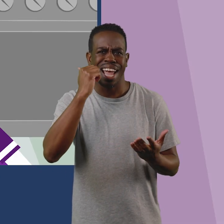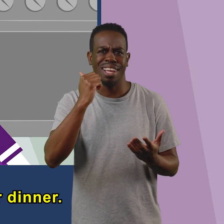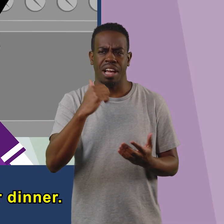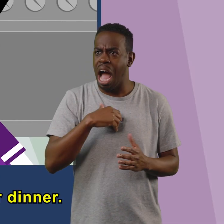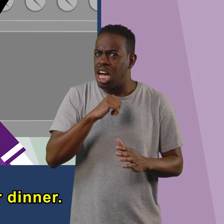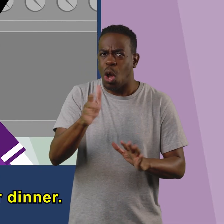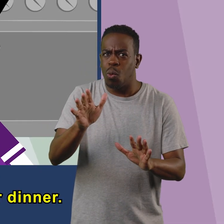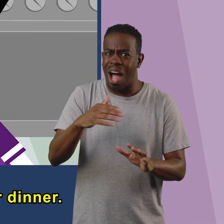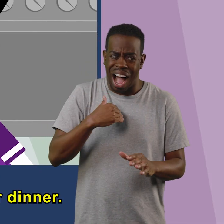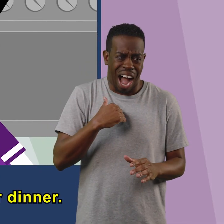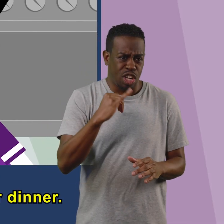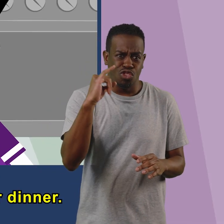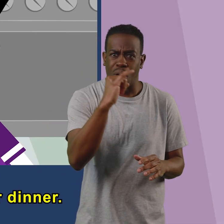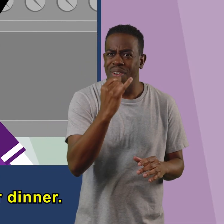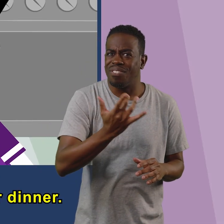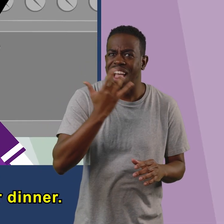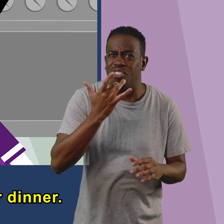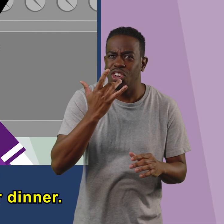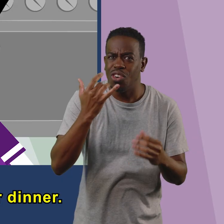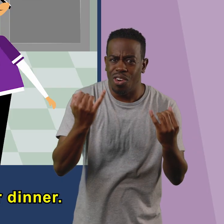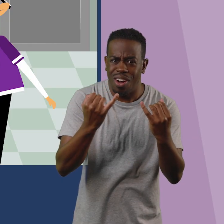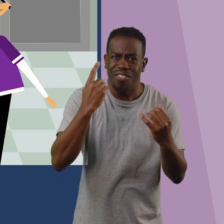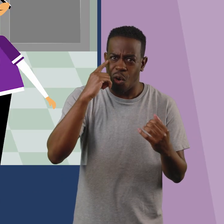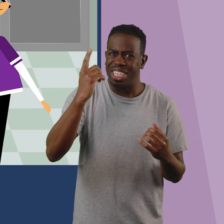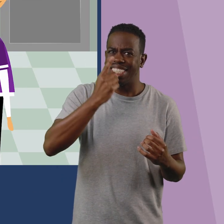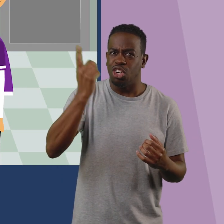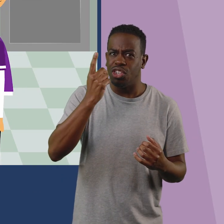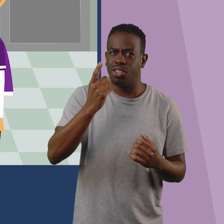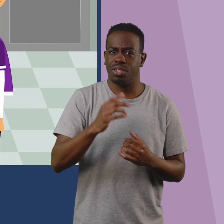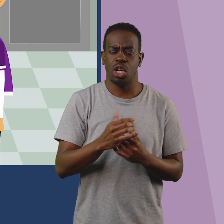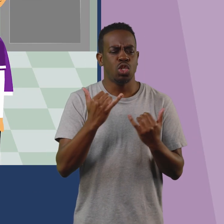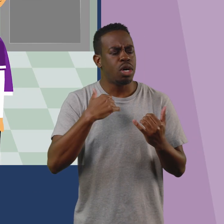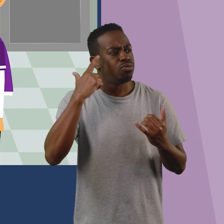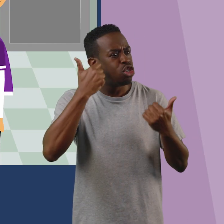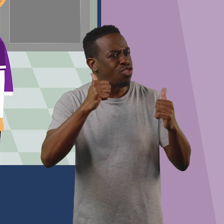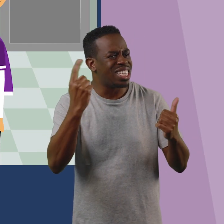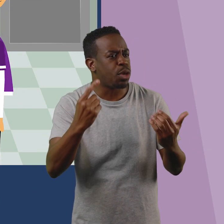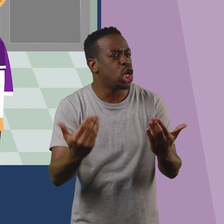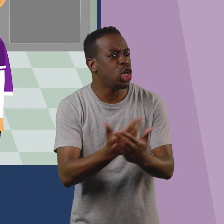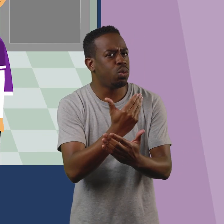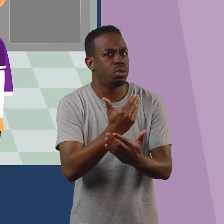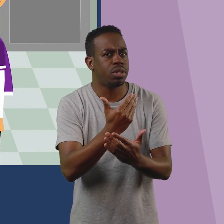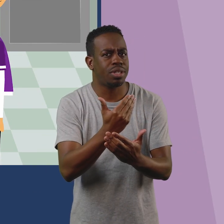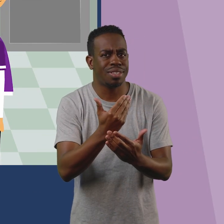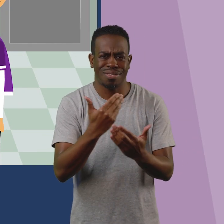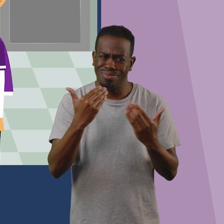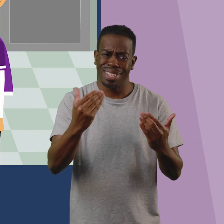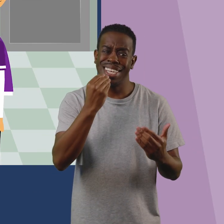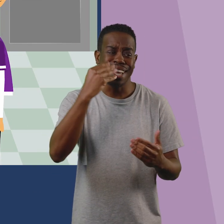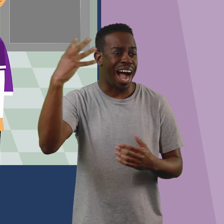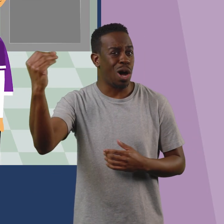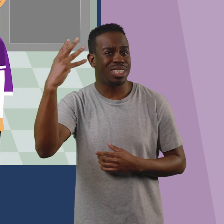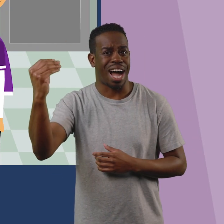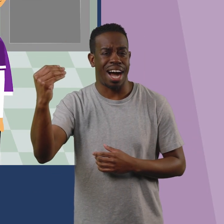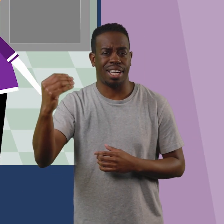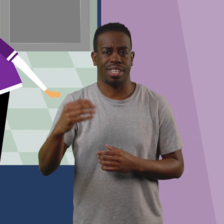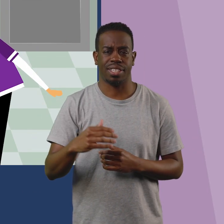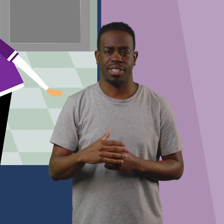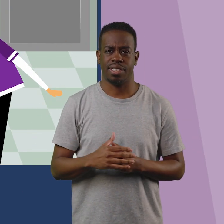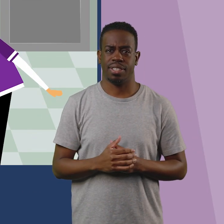don't. I have shrimp-flavored ramen for dinner. Well, today I thought we'd try something new. And let's